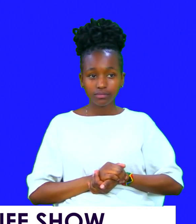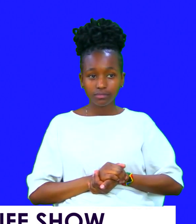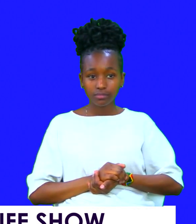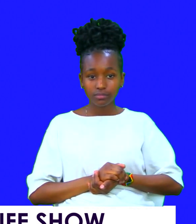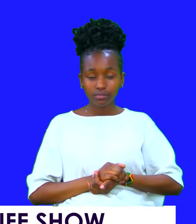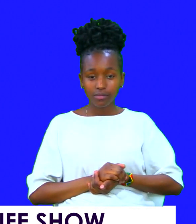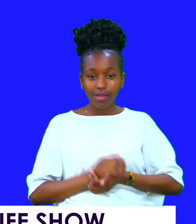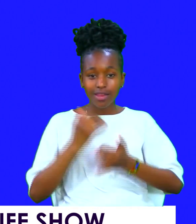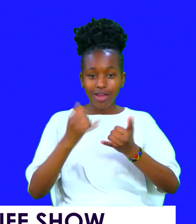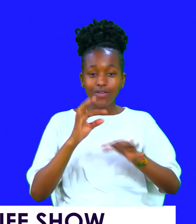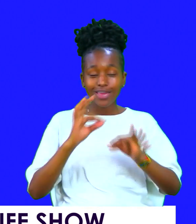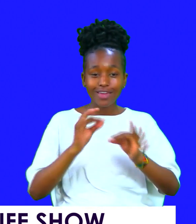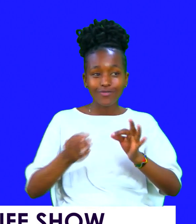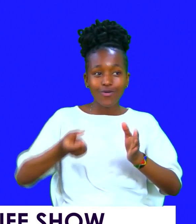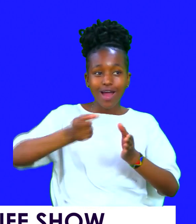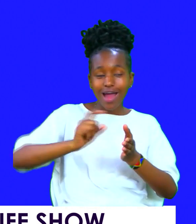of your mind?